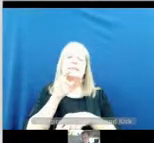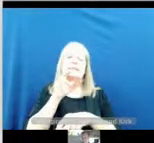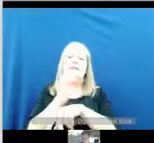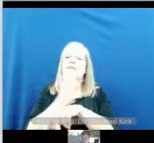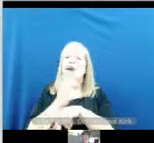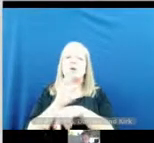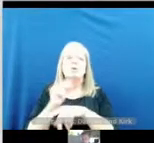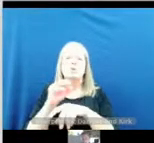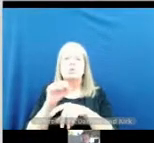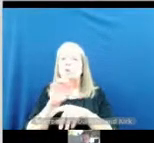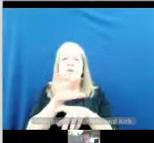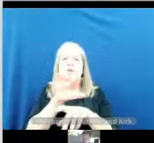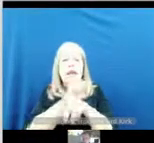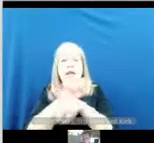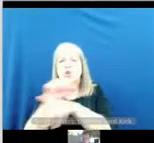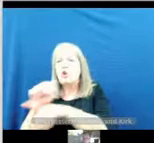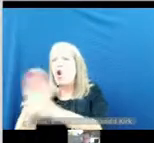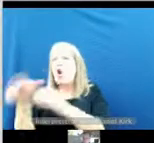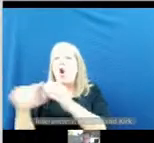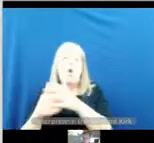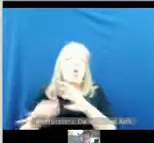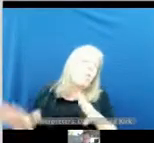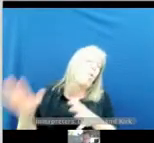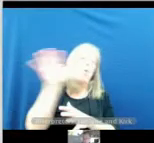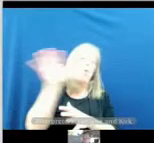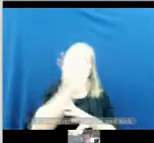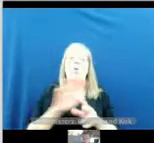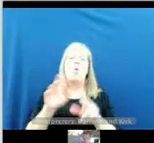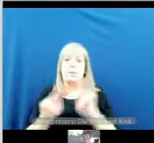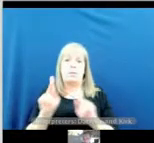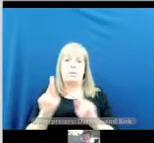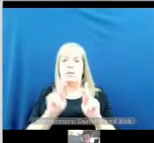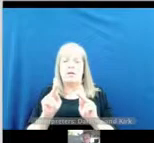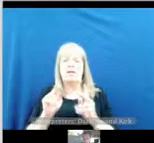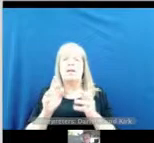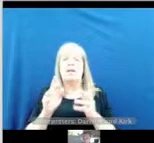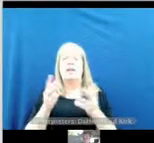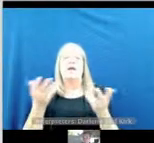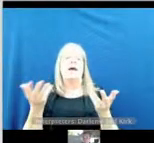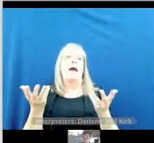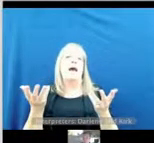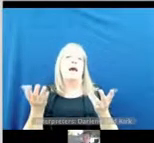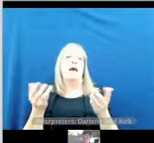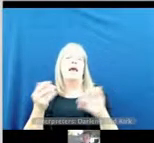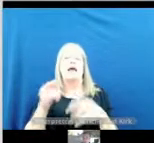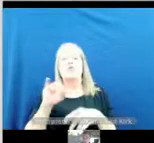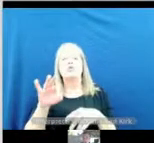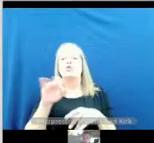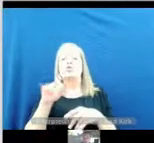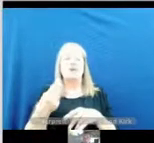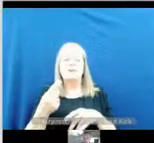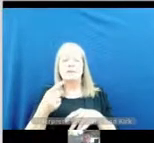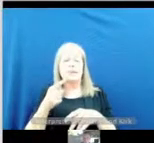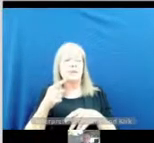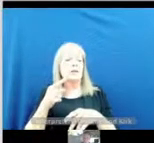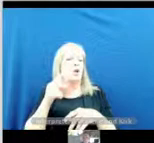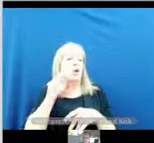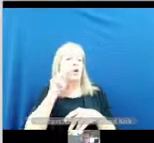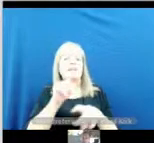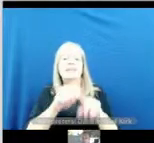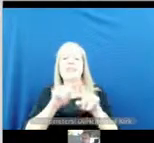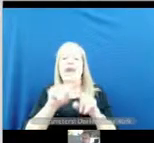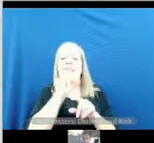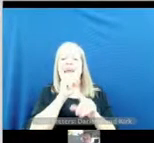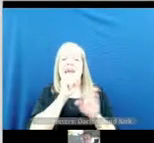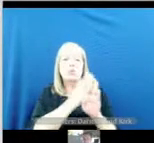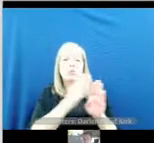the entire population in terms of if we take sort of snapshots of age ranges, because